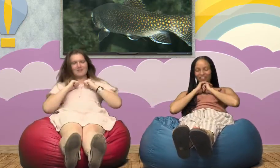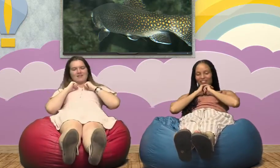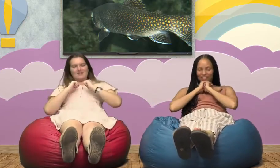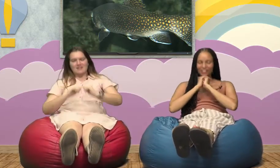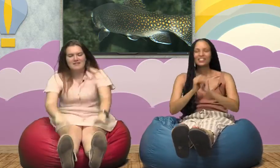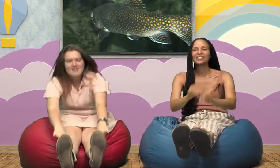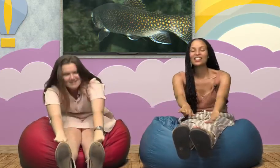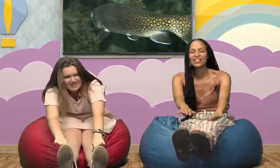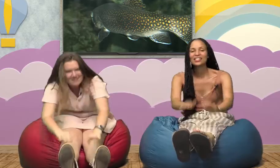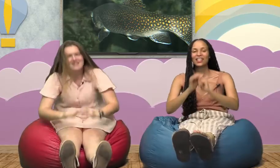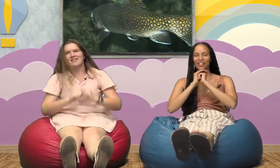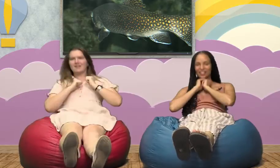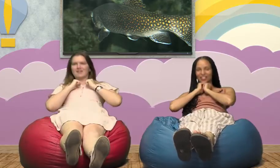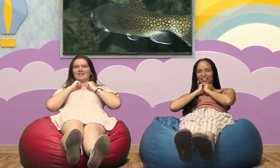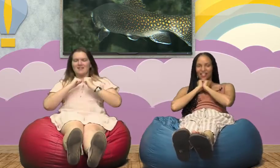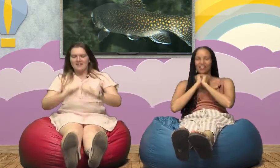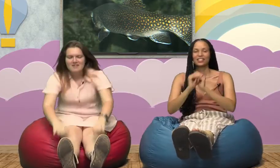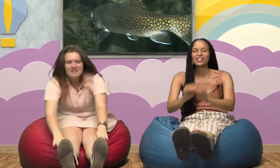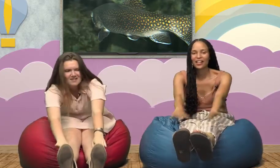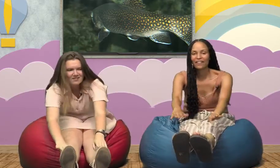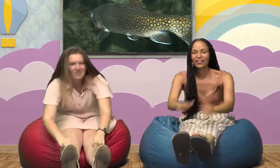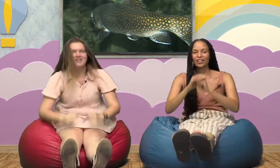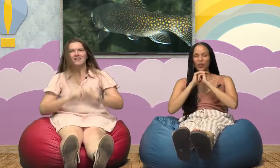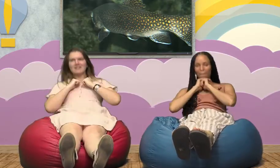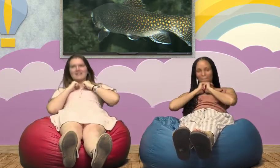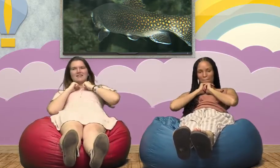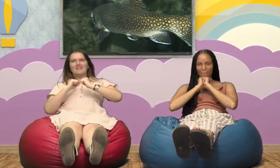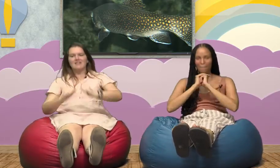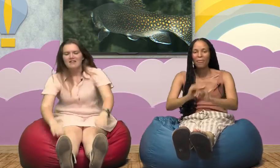5, 6,